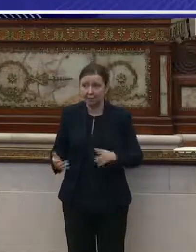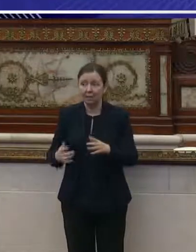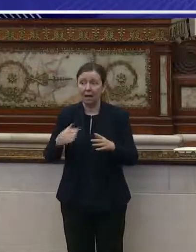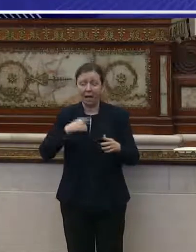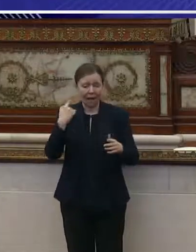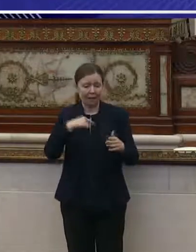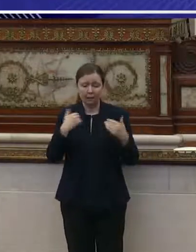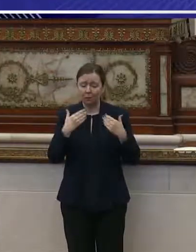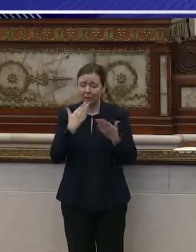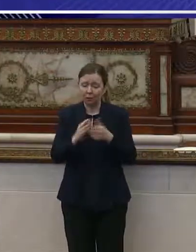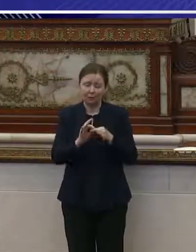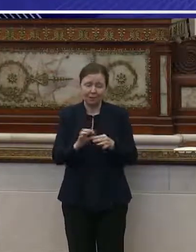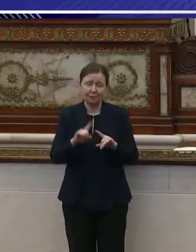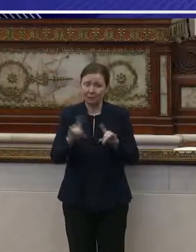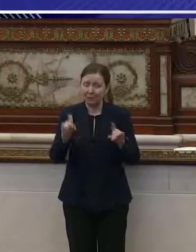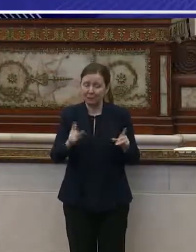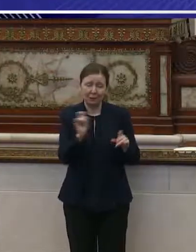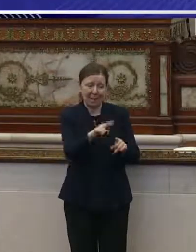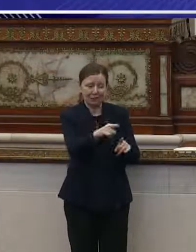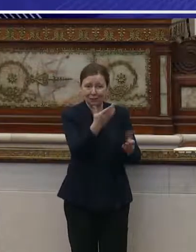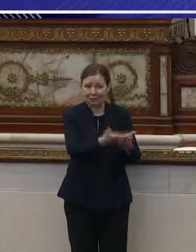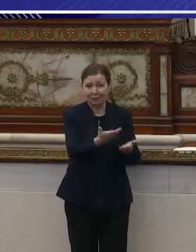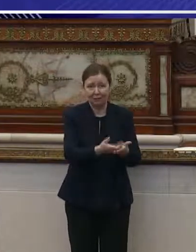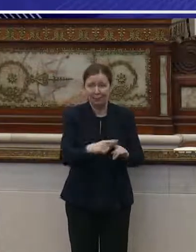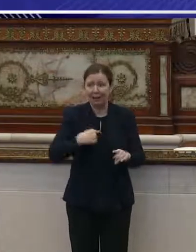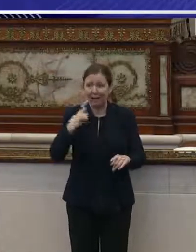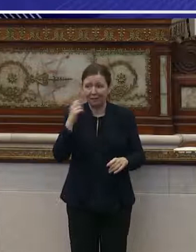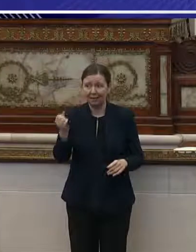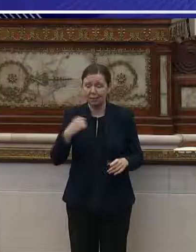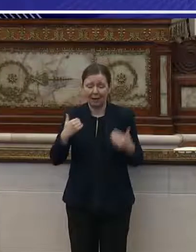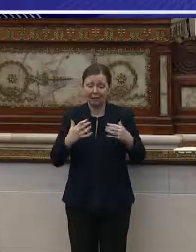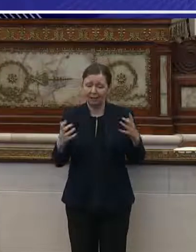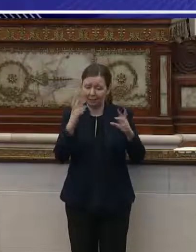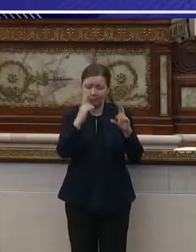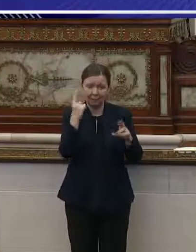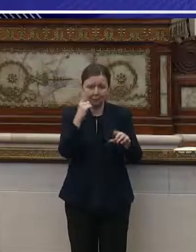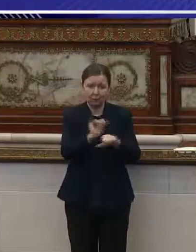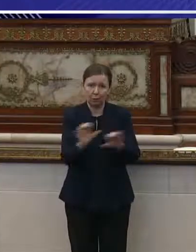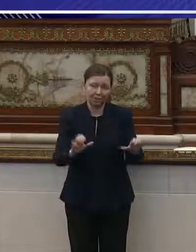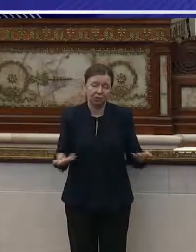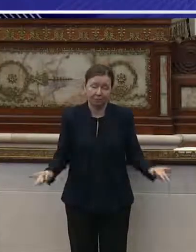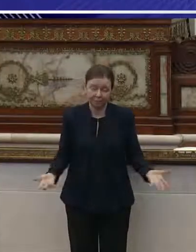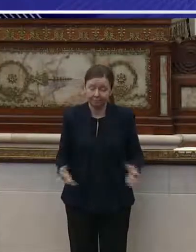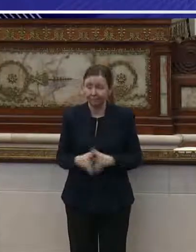think we have a good relationship. You have to talk to her to verify that, but I think so. I have a lot of respect for the work that she's done.